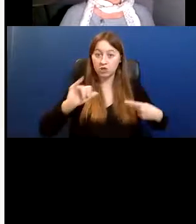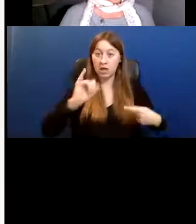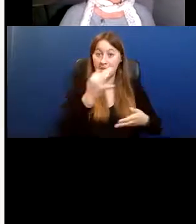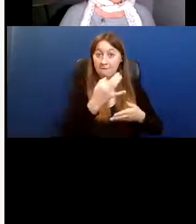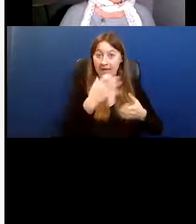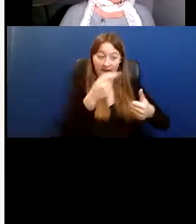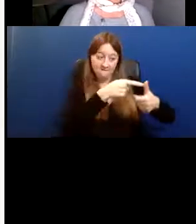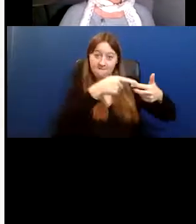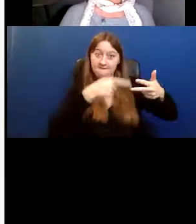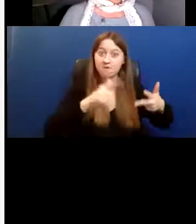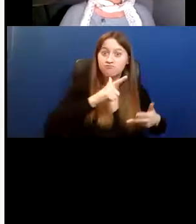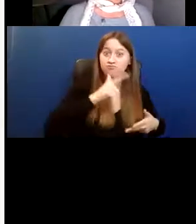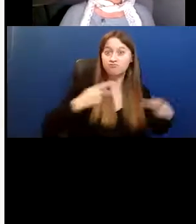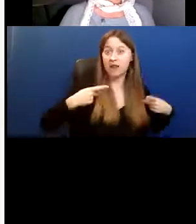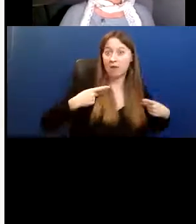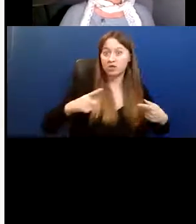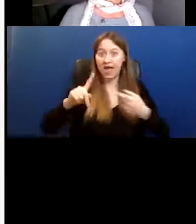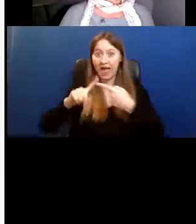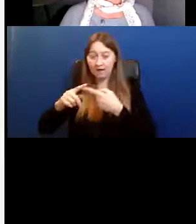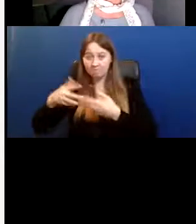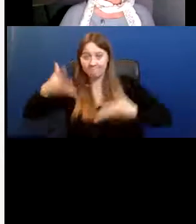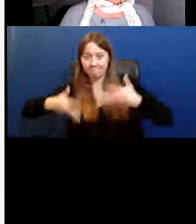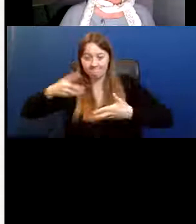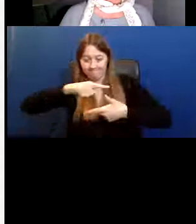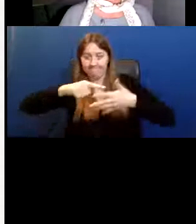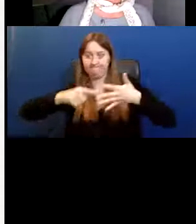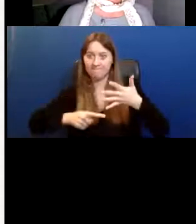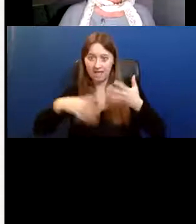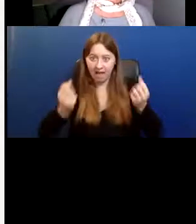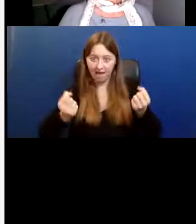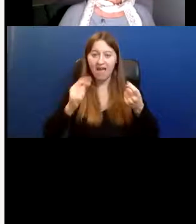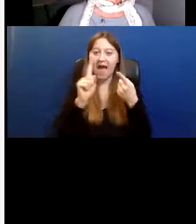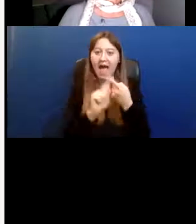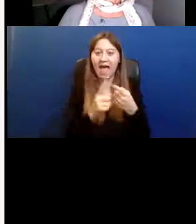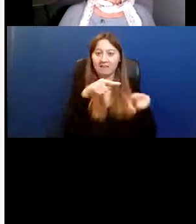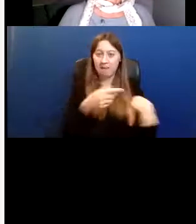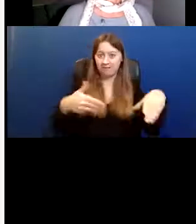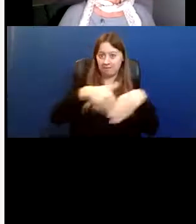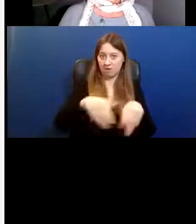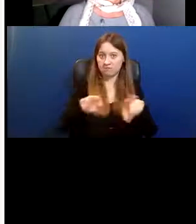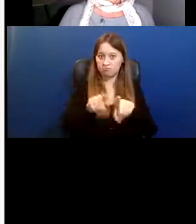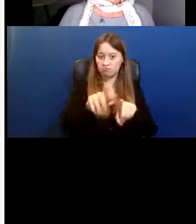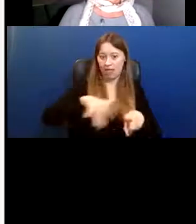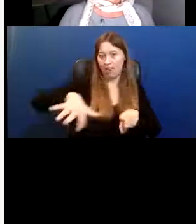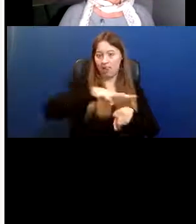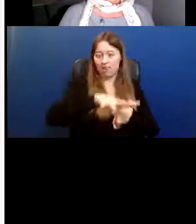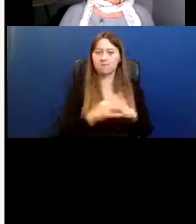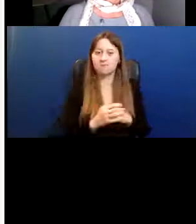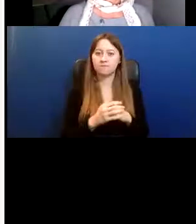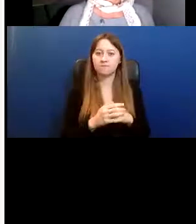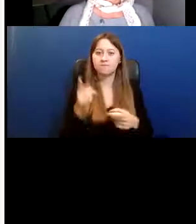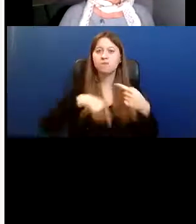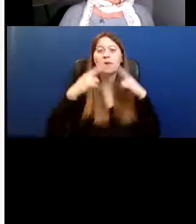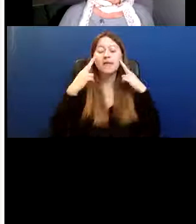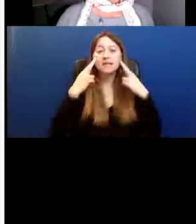languages, and the context that they find themselves in. And we need to acknowledge the fact that there are still far too